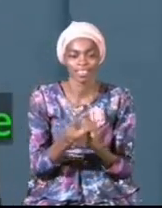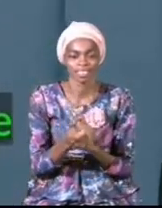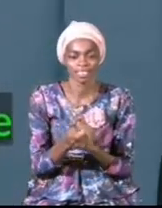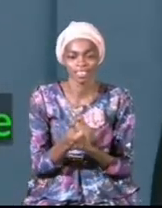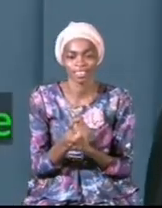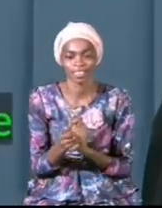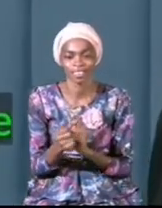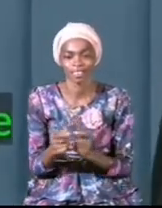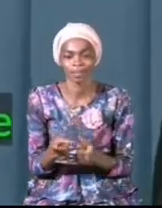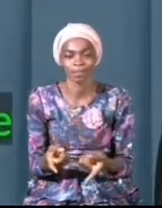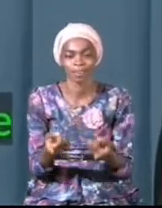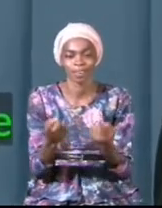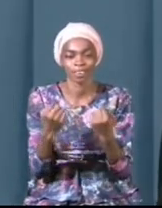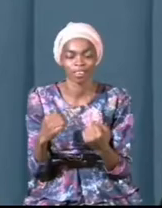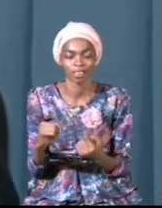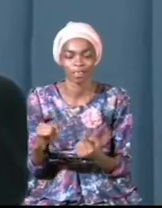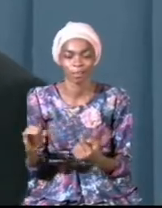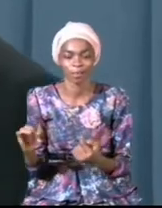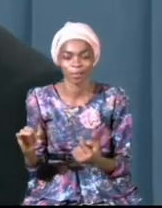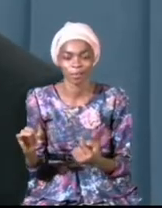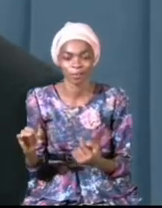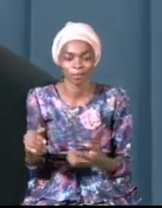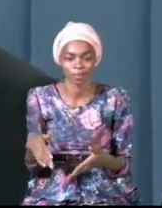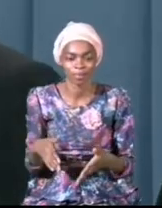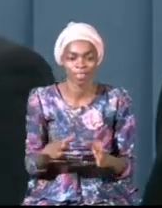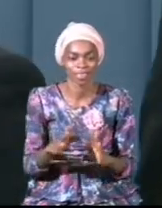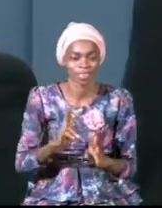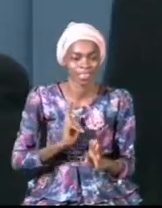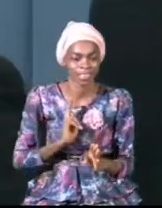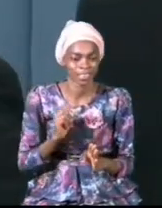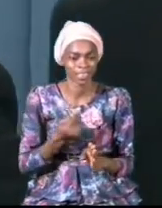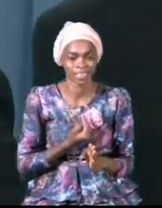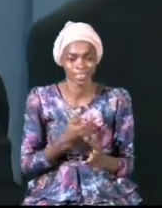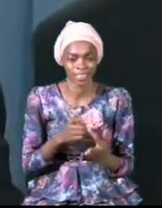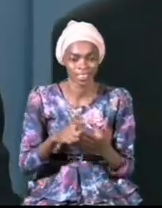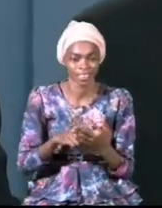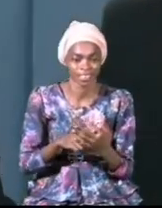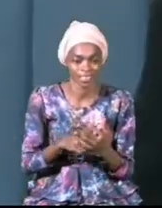coming, let it start in me.